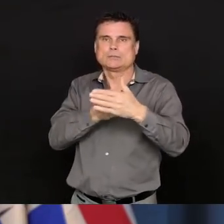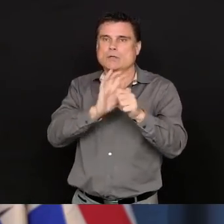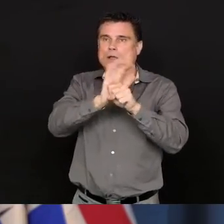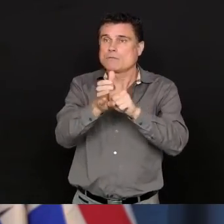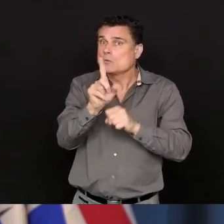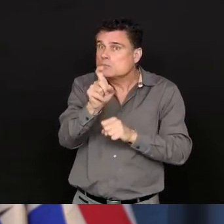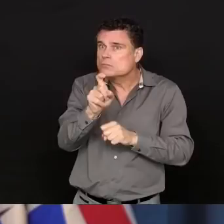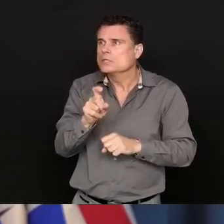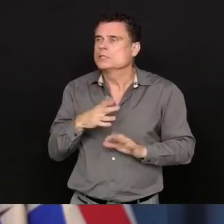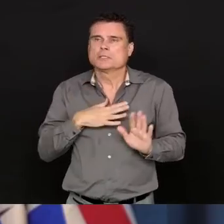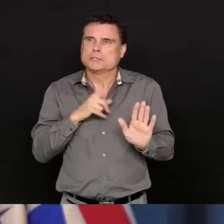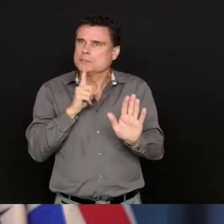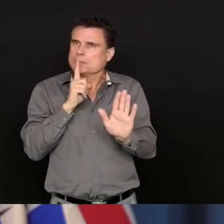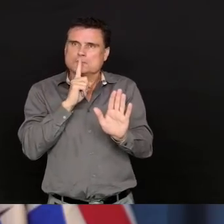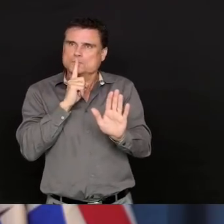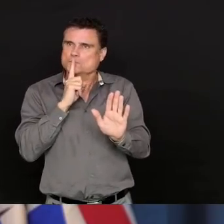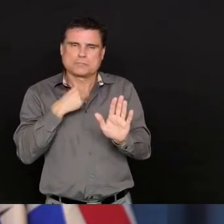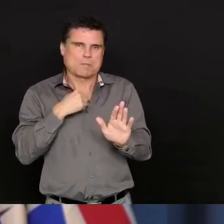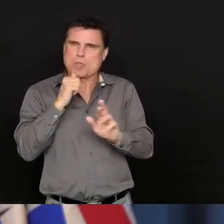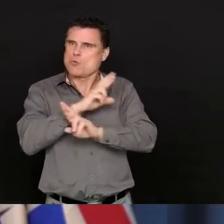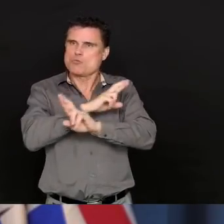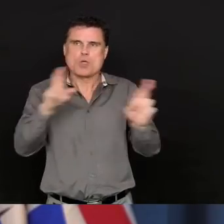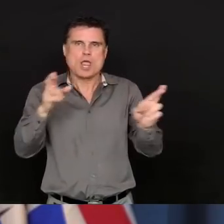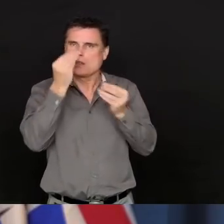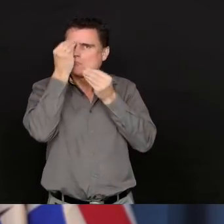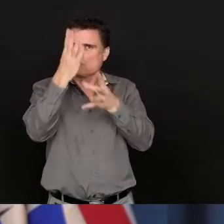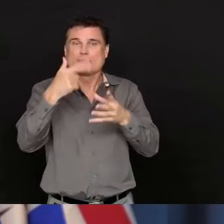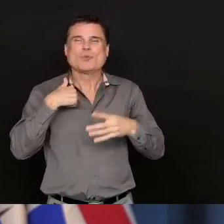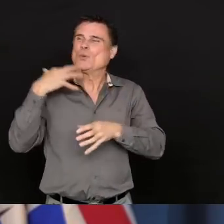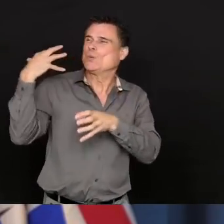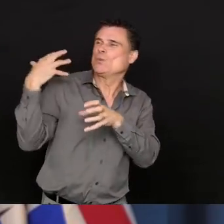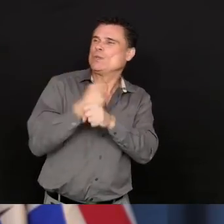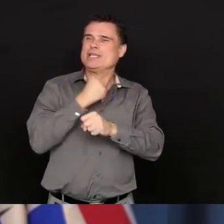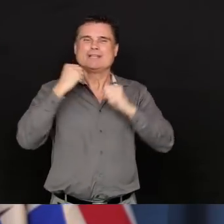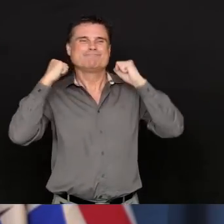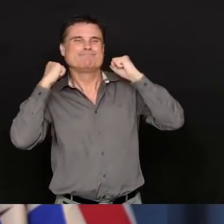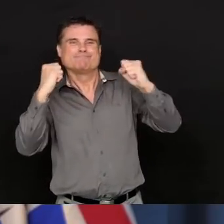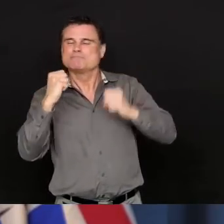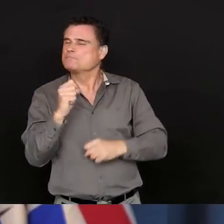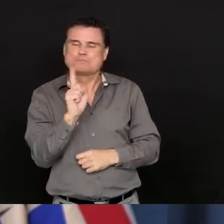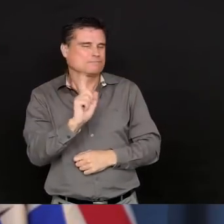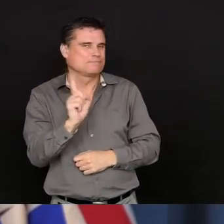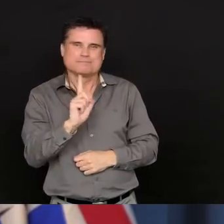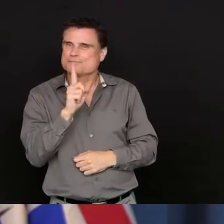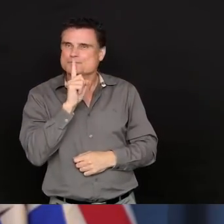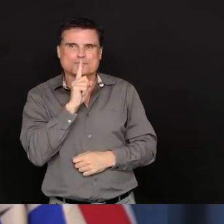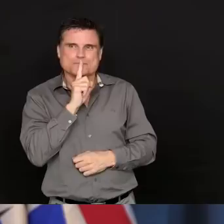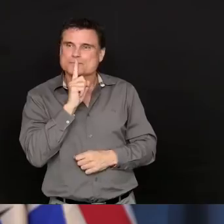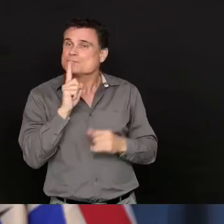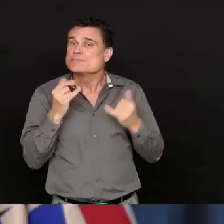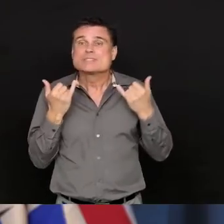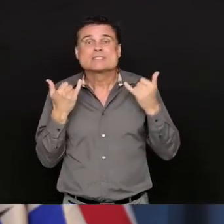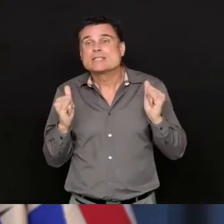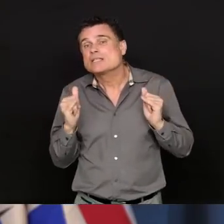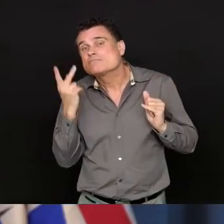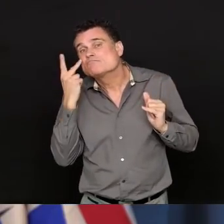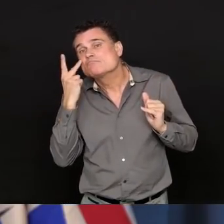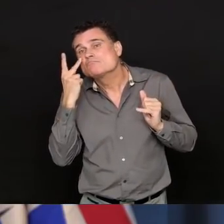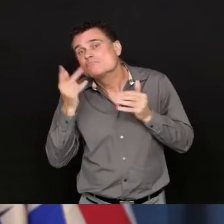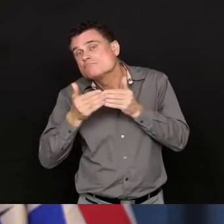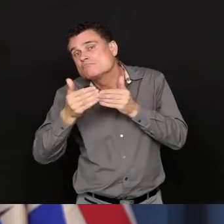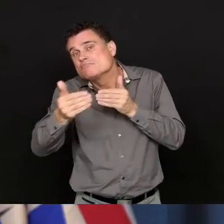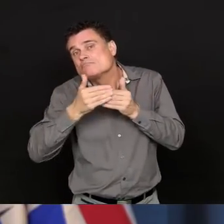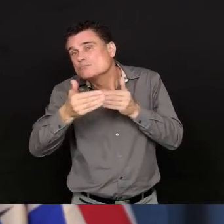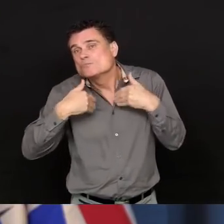There are many things that are out of our control that can happen, and this is why we're making such a big deal about people who are coming into the